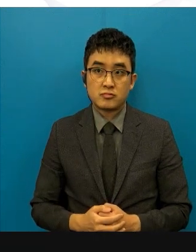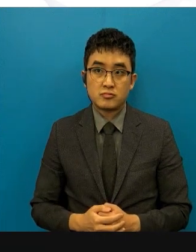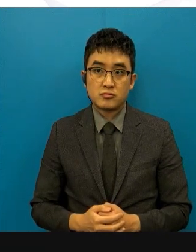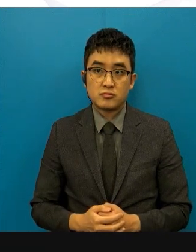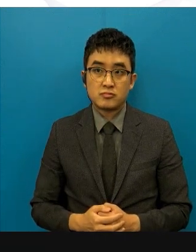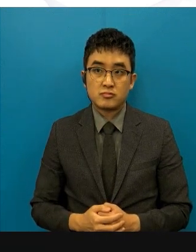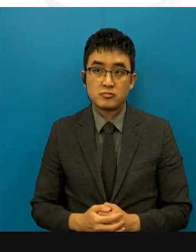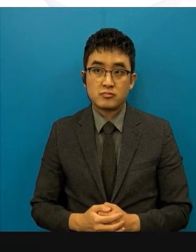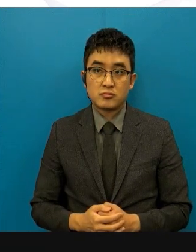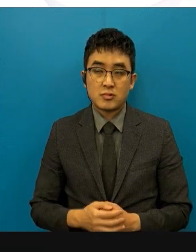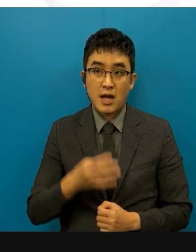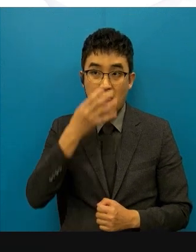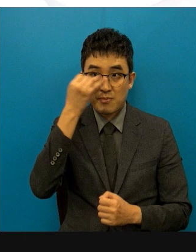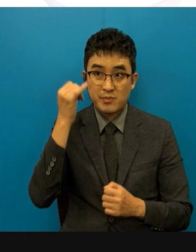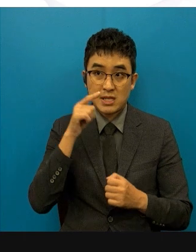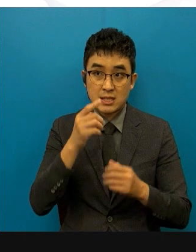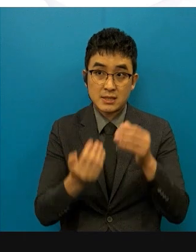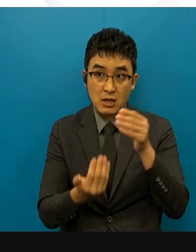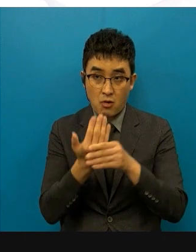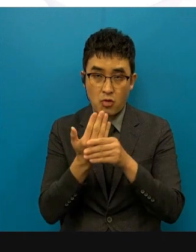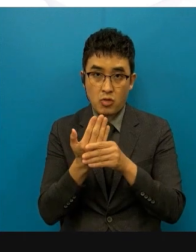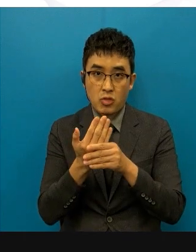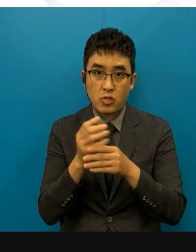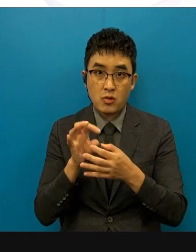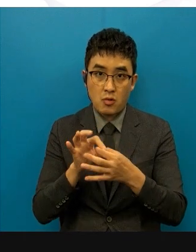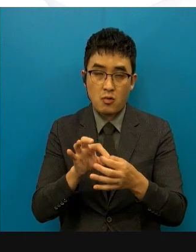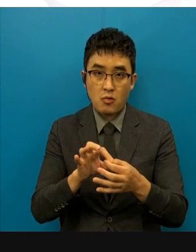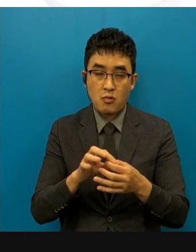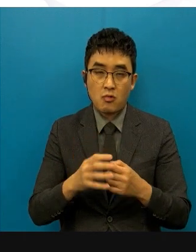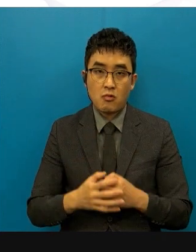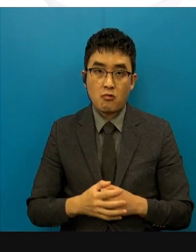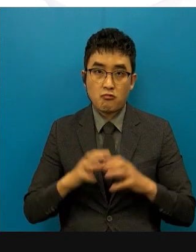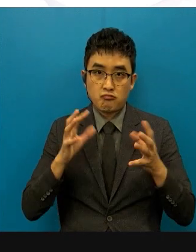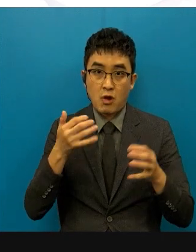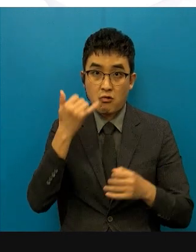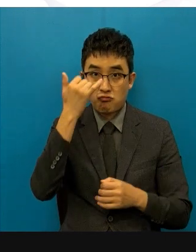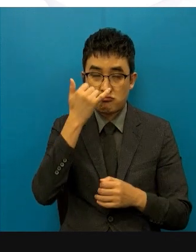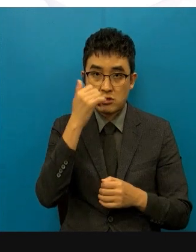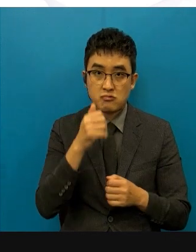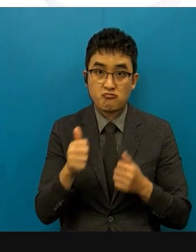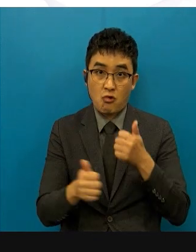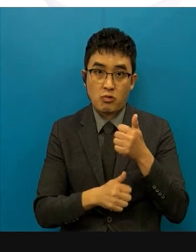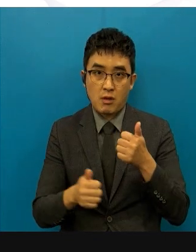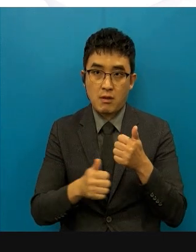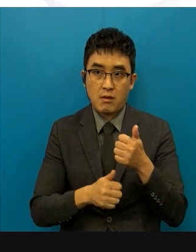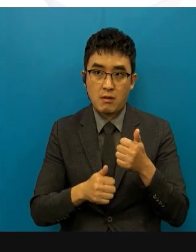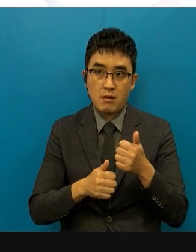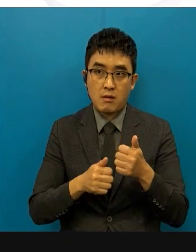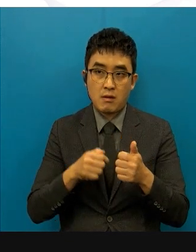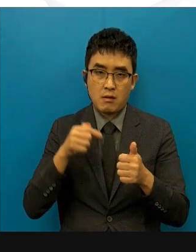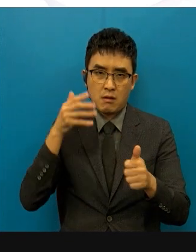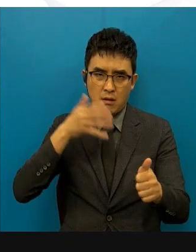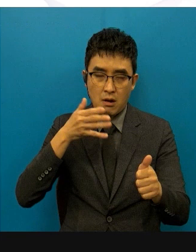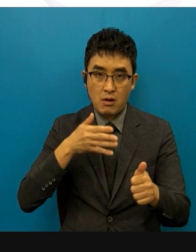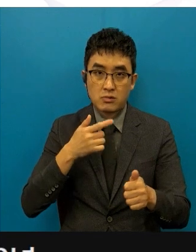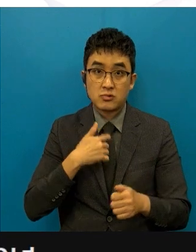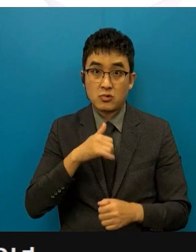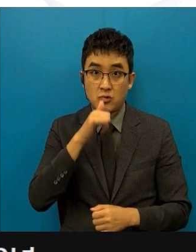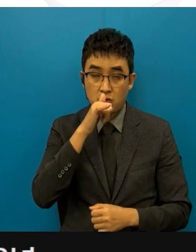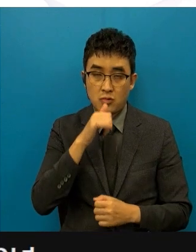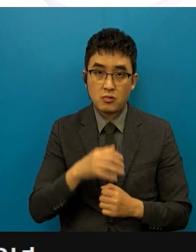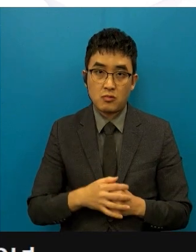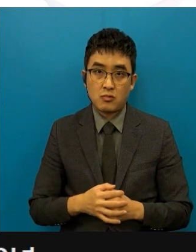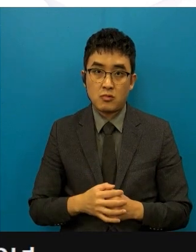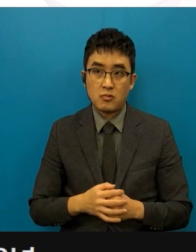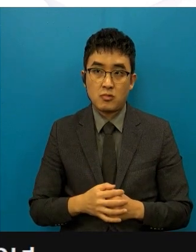Committees. In 2015, the discussion in the National Assembly on bill of